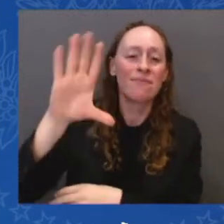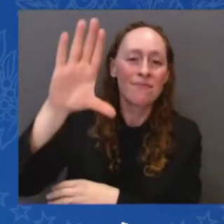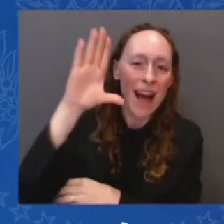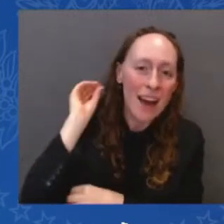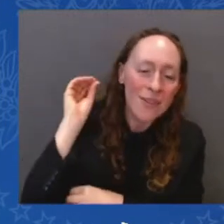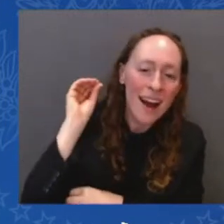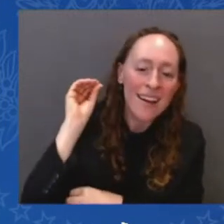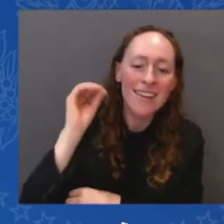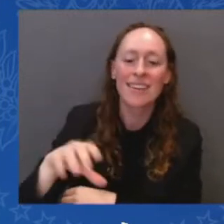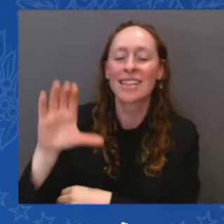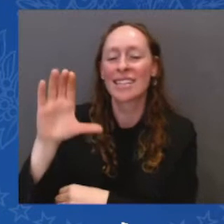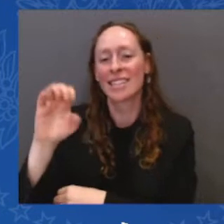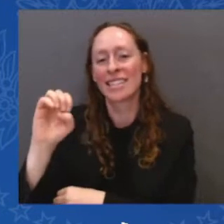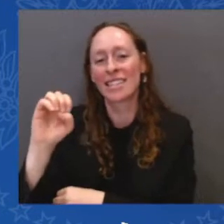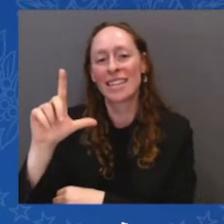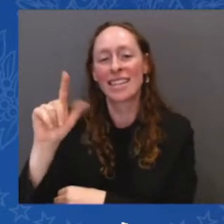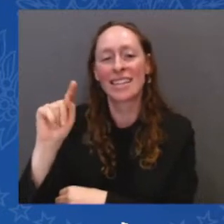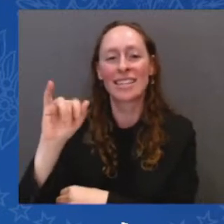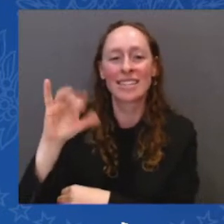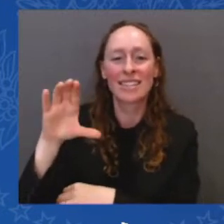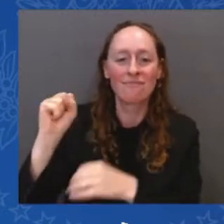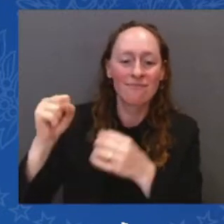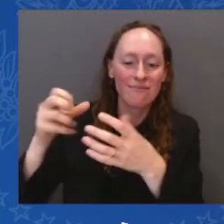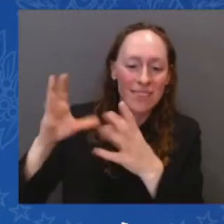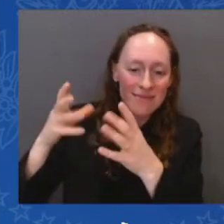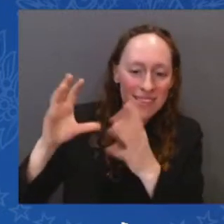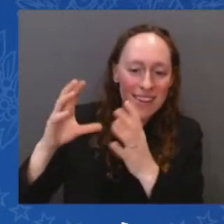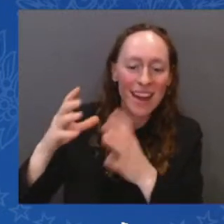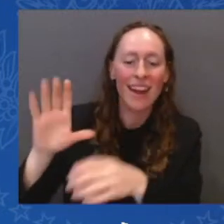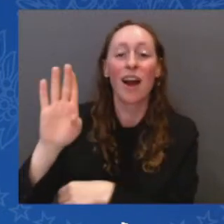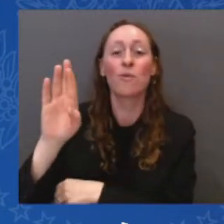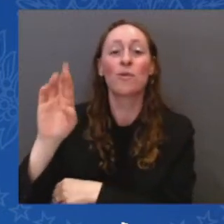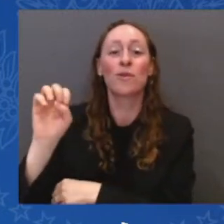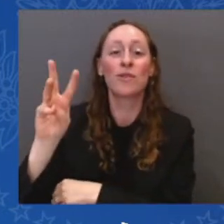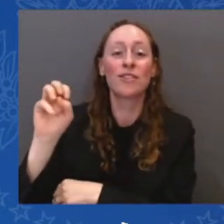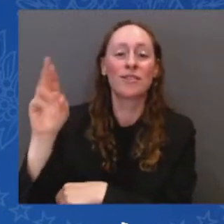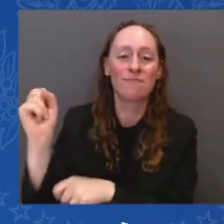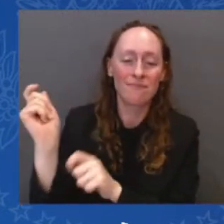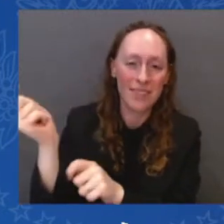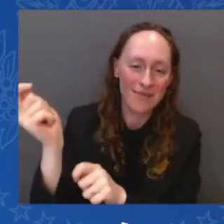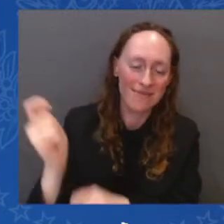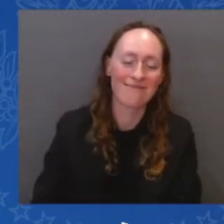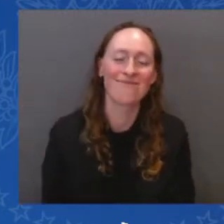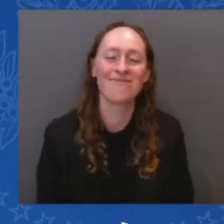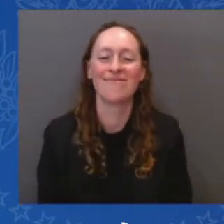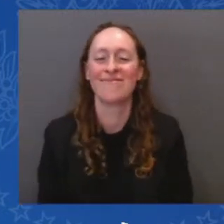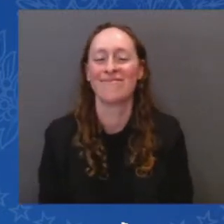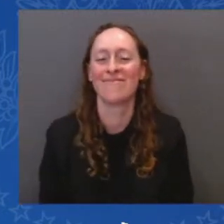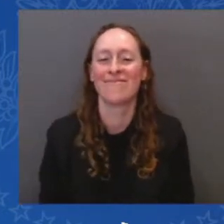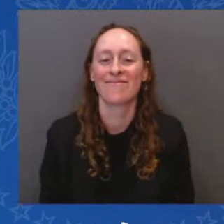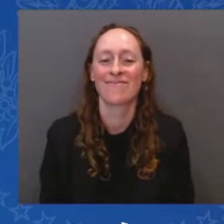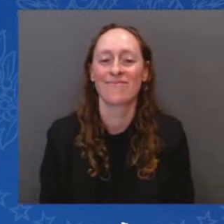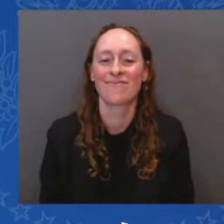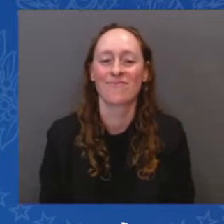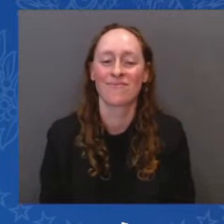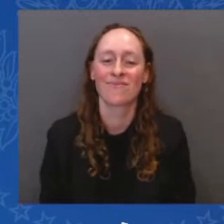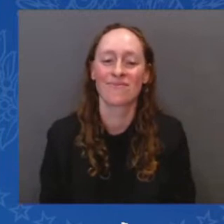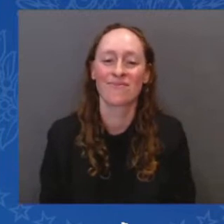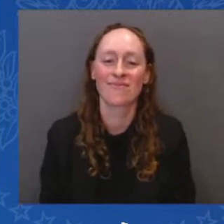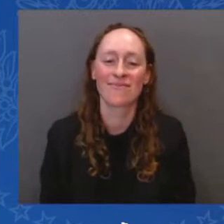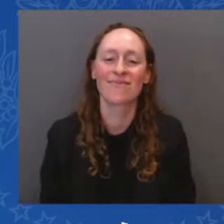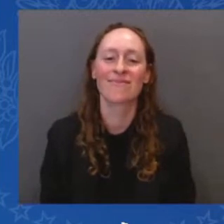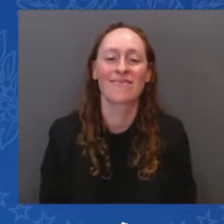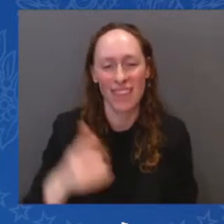Mark, I know that most of all, you're looking forward to spending more time with your grandkids. And after a lifetime devoted to the